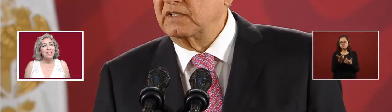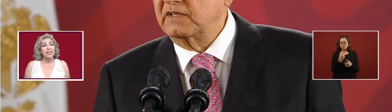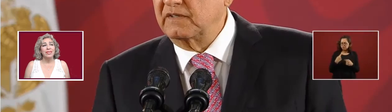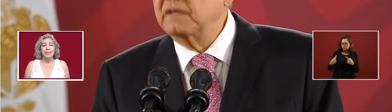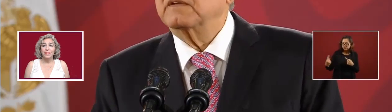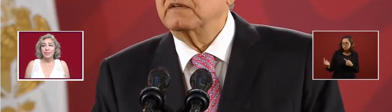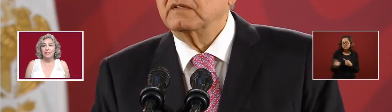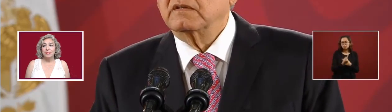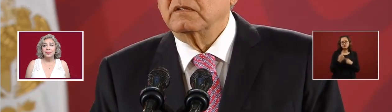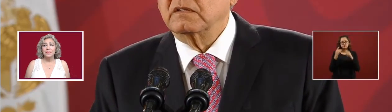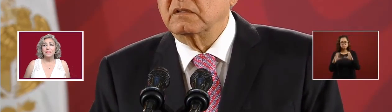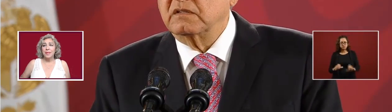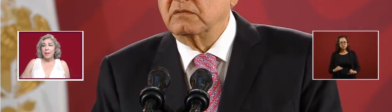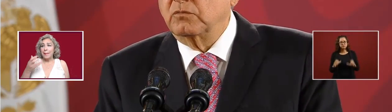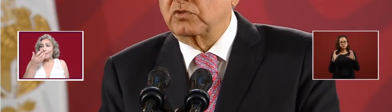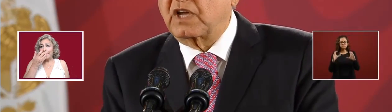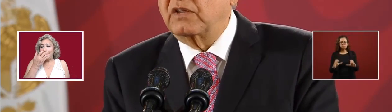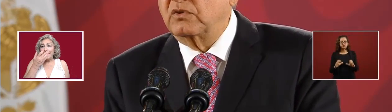taken care of.